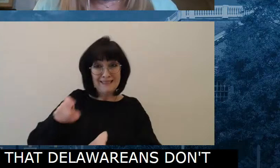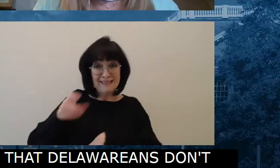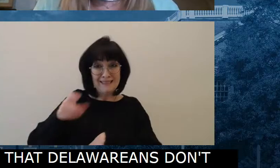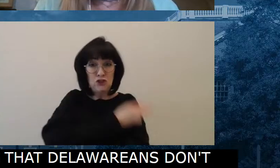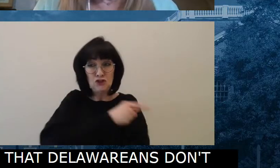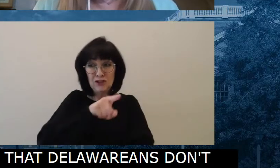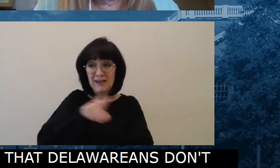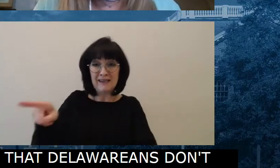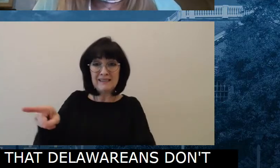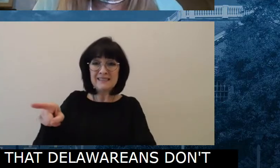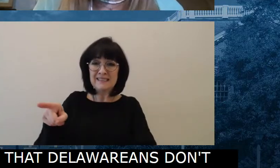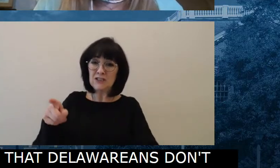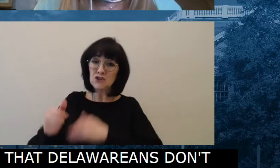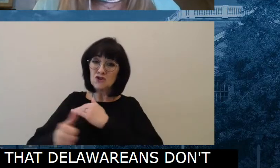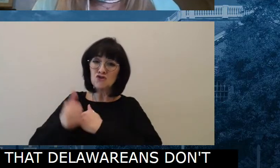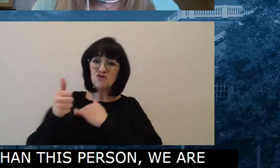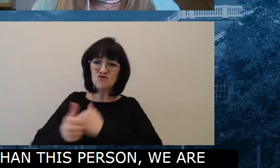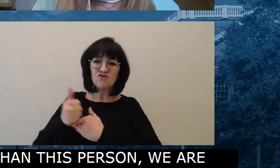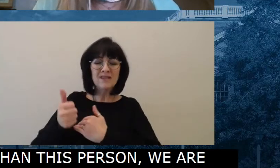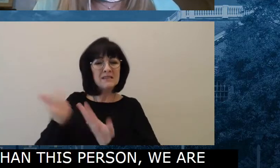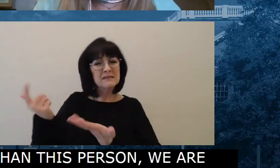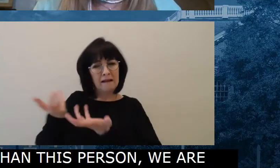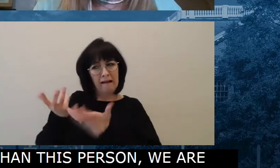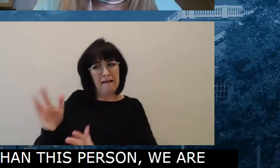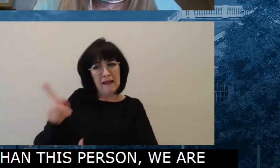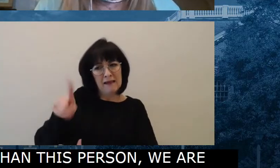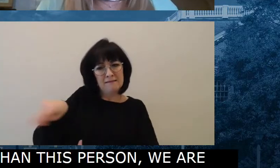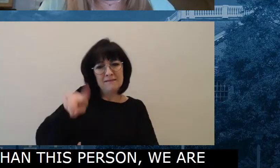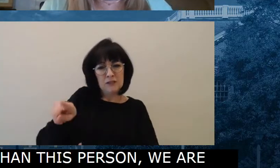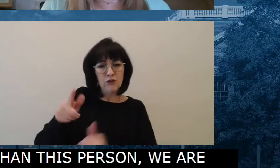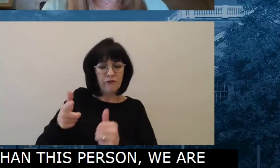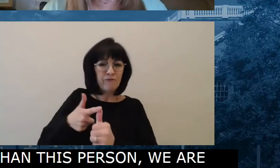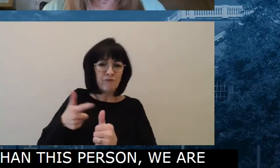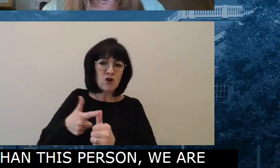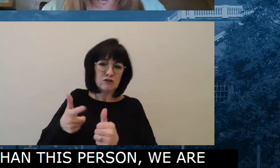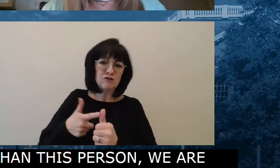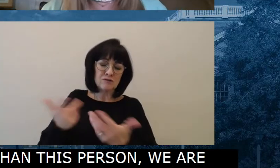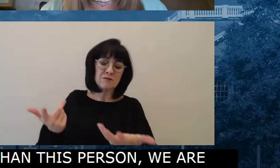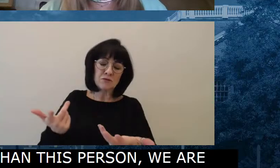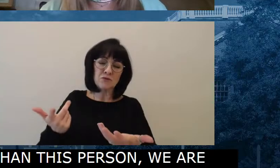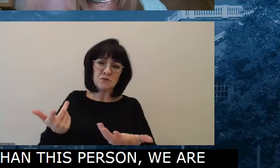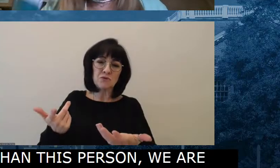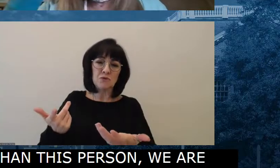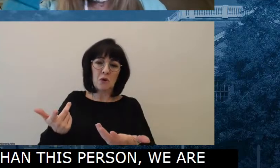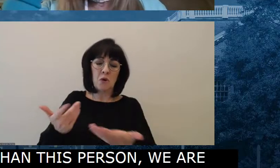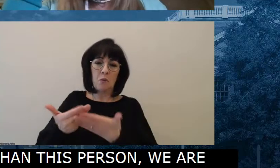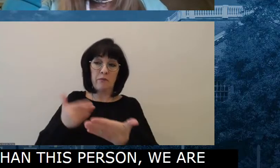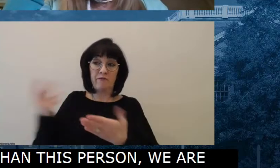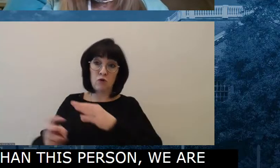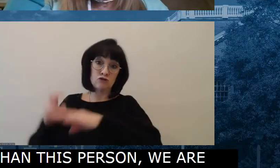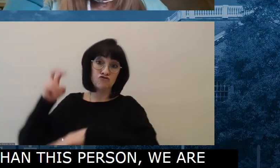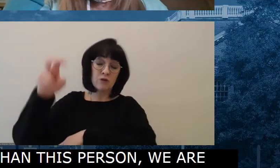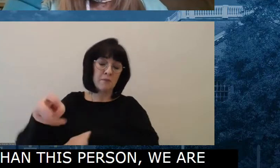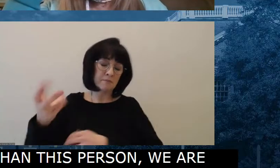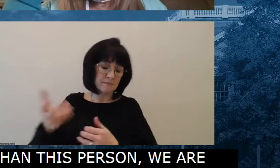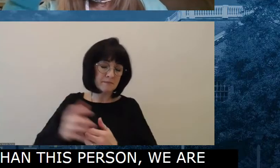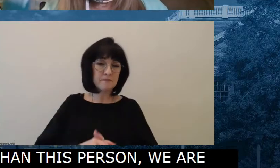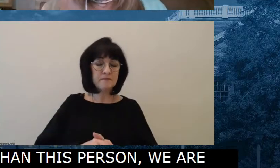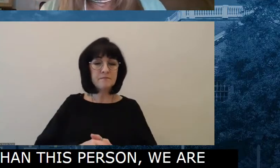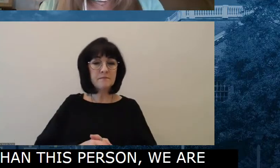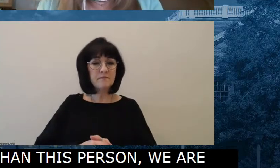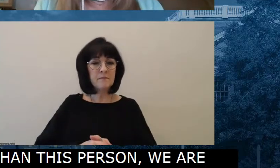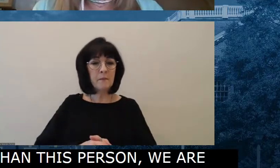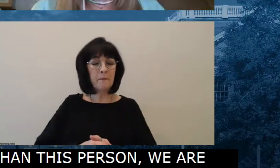chronic condition are all going to have an opportunity in the next month to get vaccinated. And also, I noticed that there has